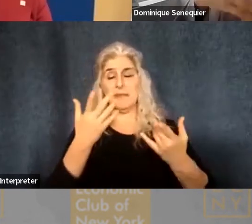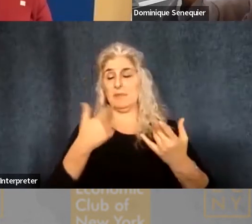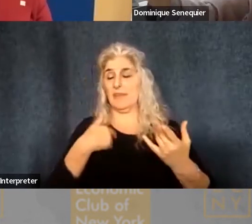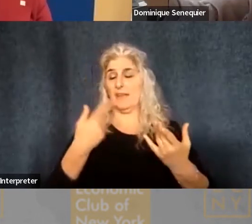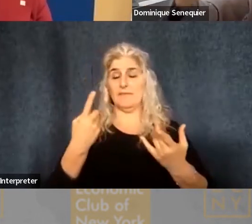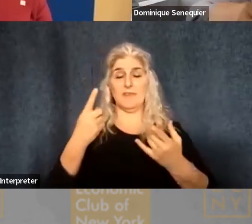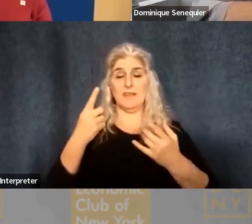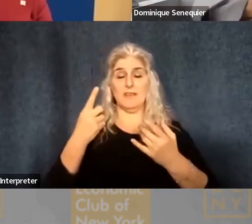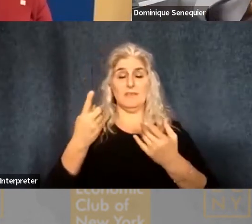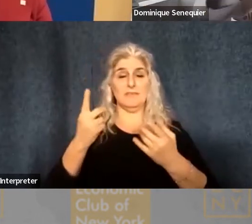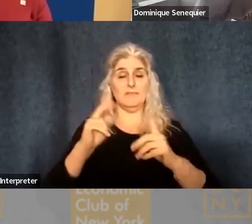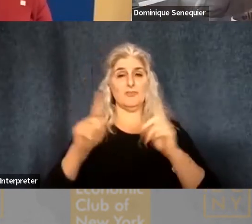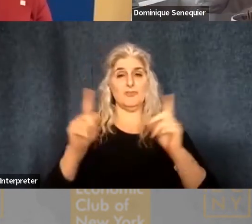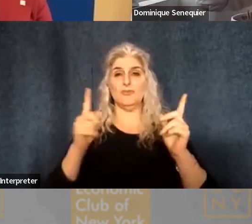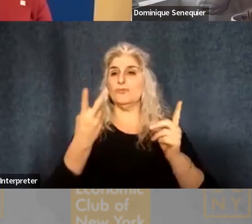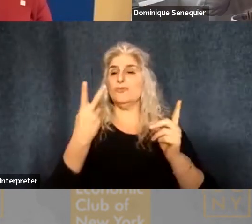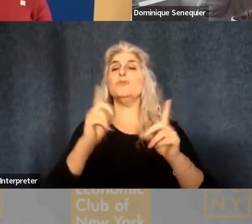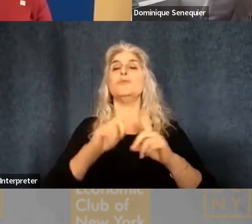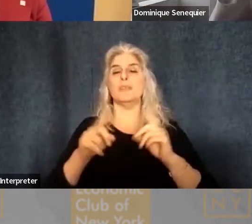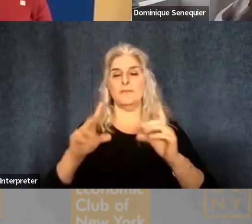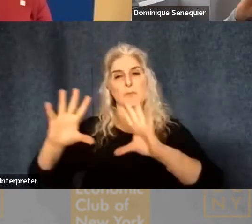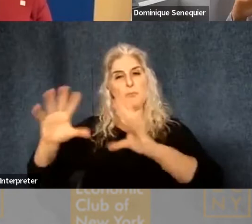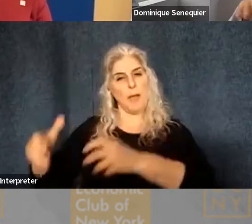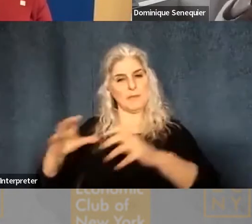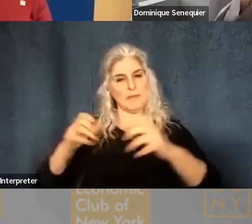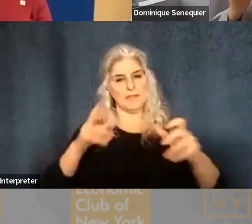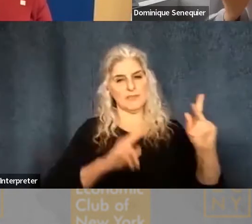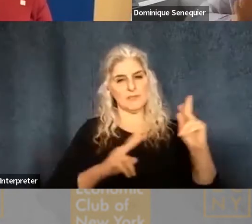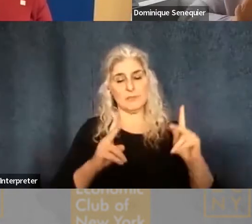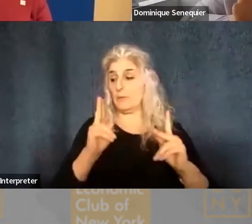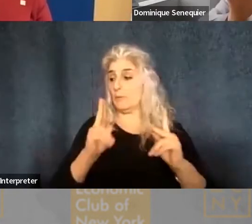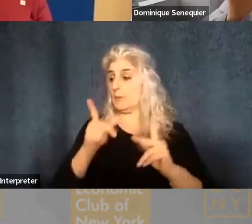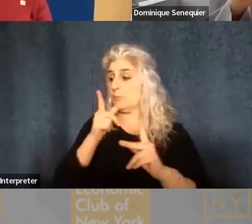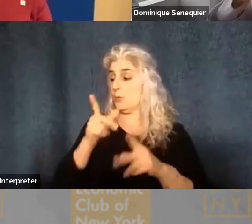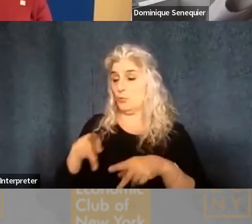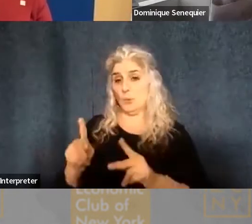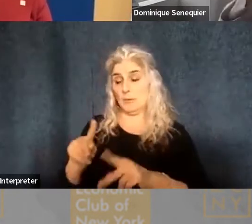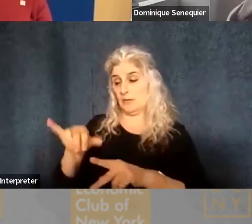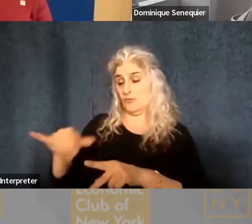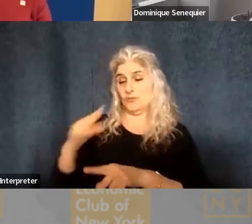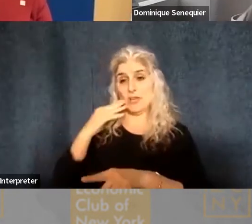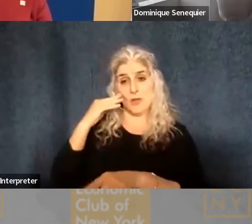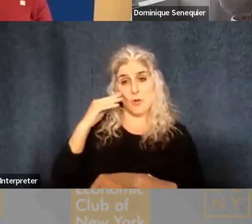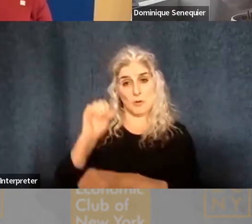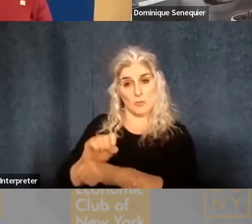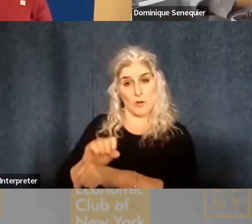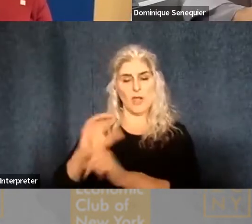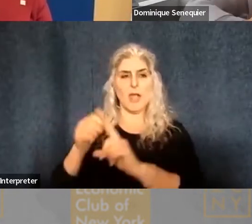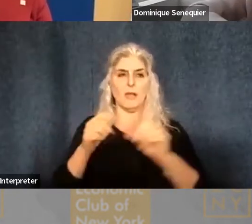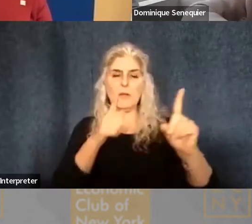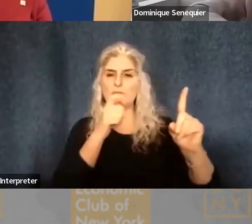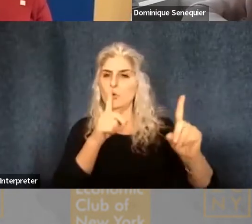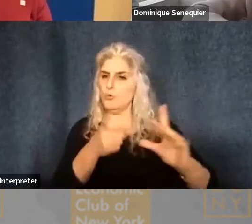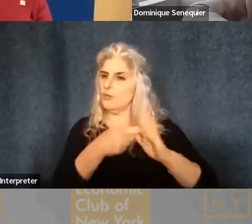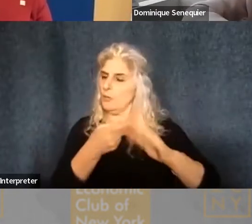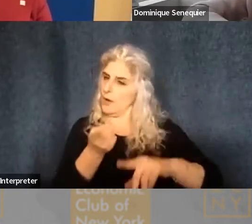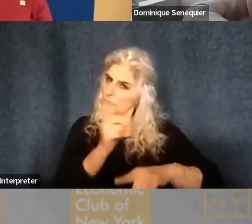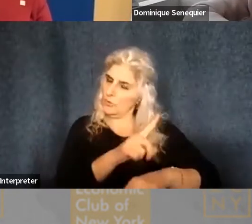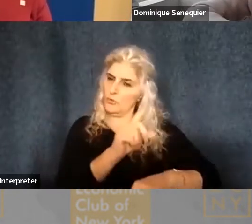population who can work from home and the population who can't work from home. So if I stay only in my business of